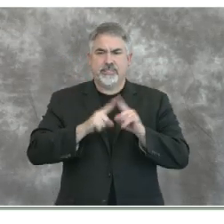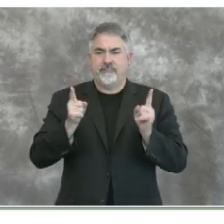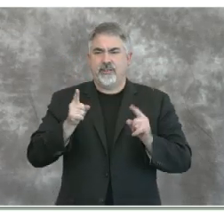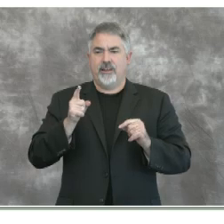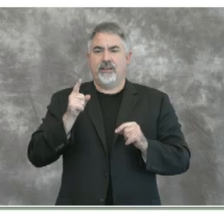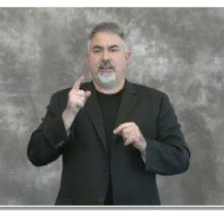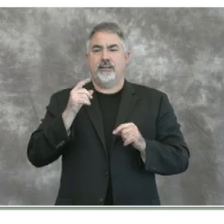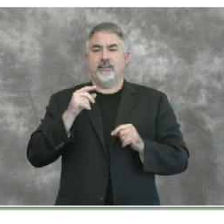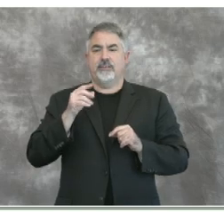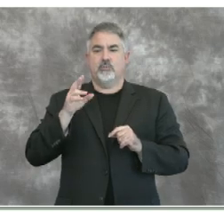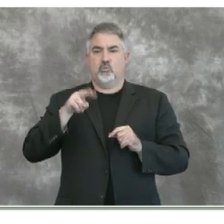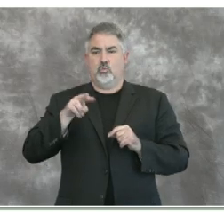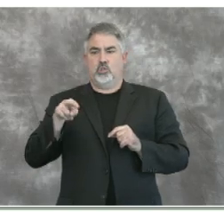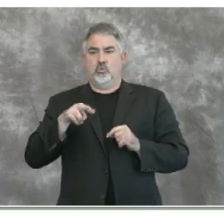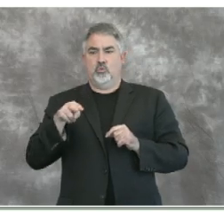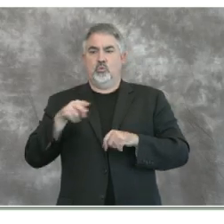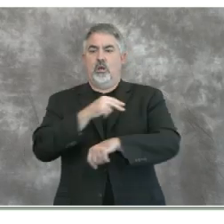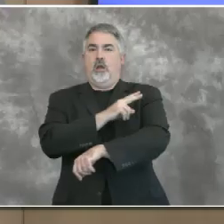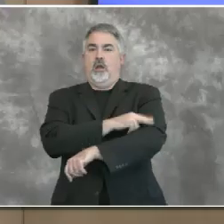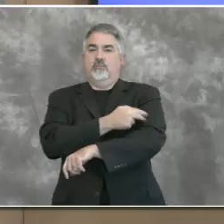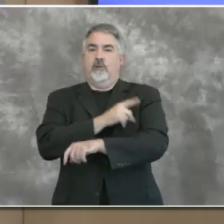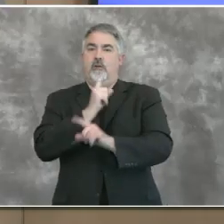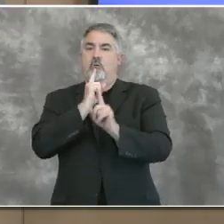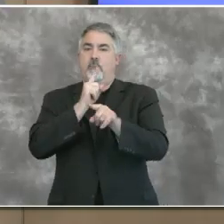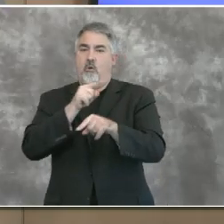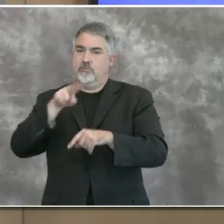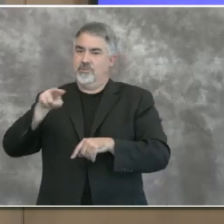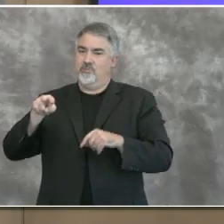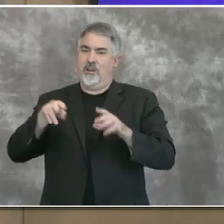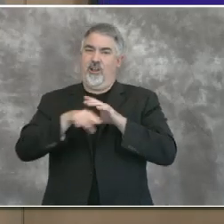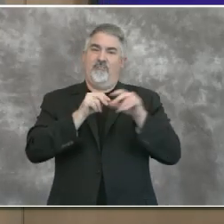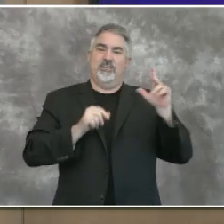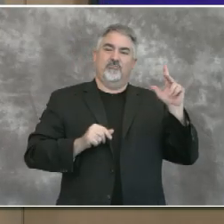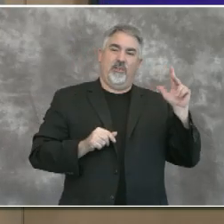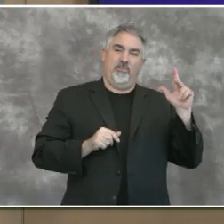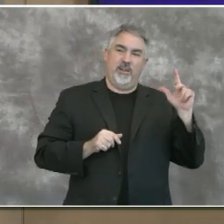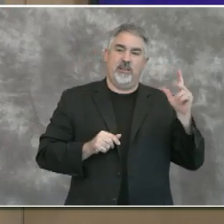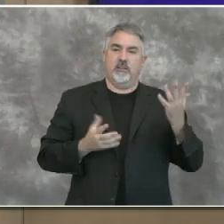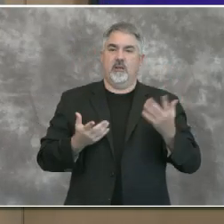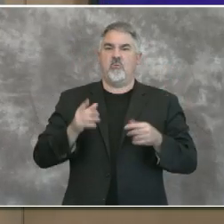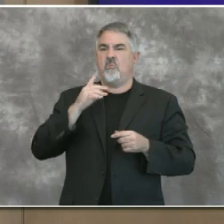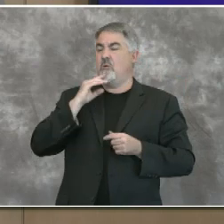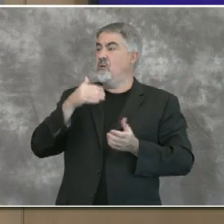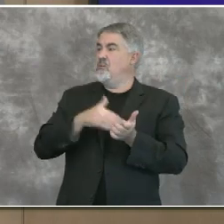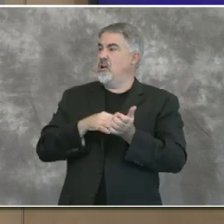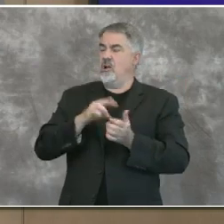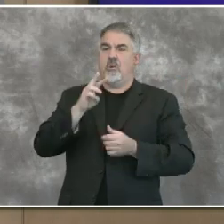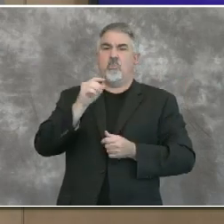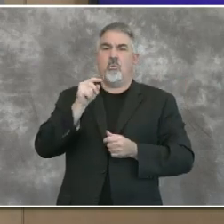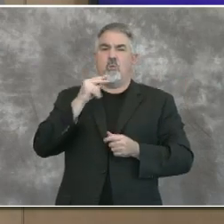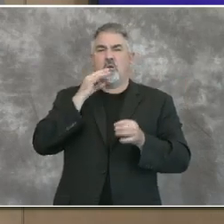report. That concludes my summary. I'll now turn it over to Dr. Wilma Wooten to give you today's Public Health Officer's report.